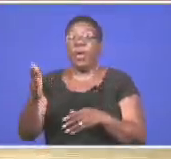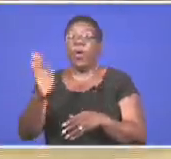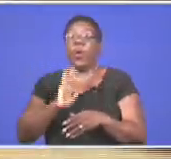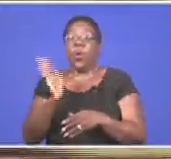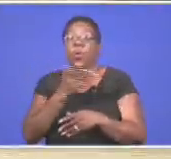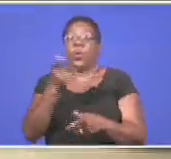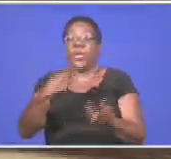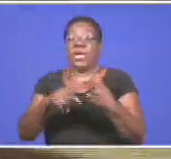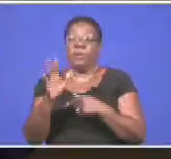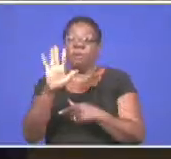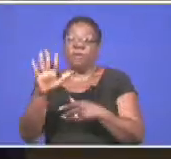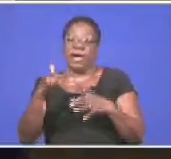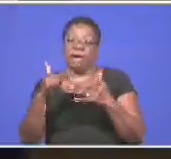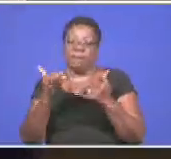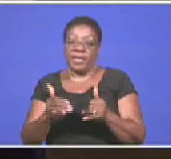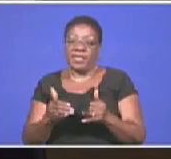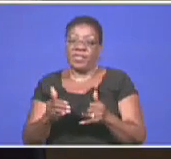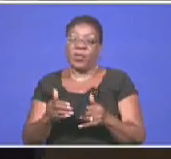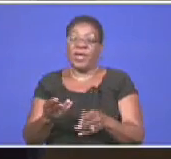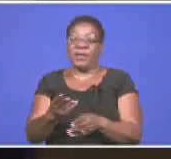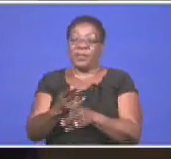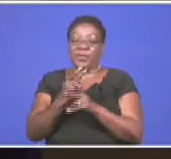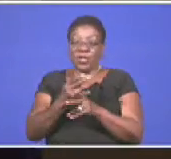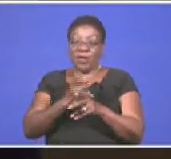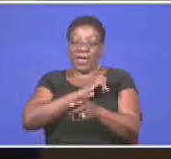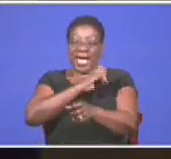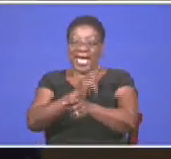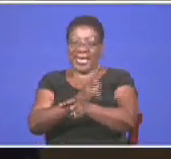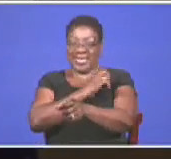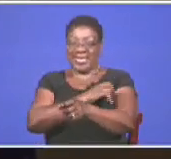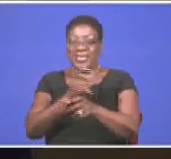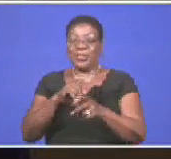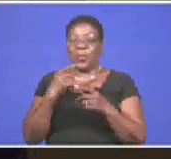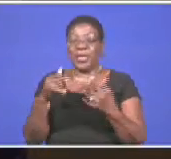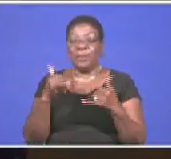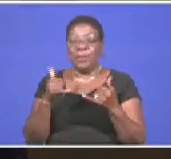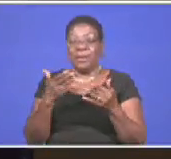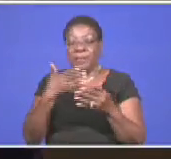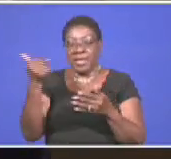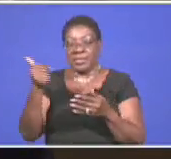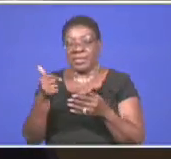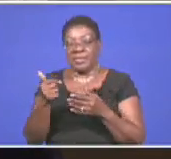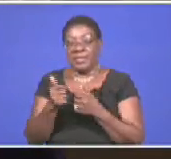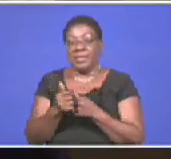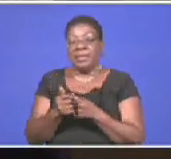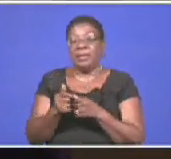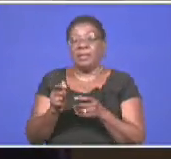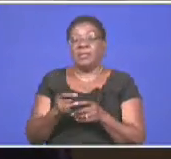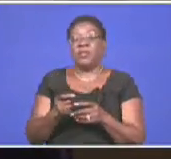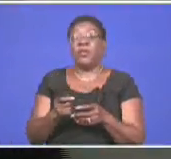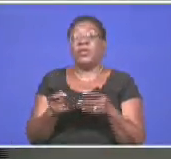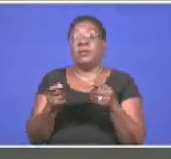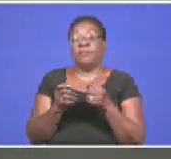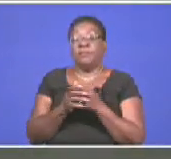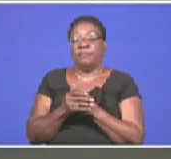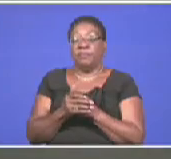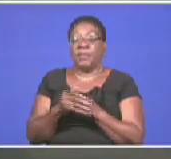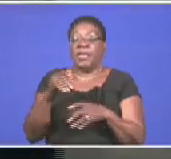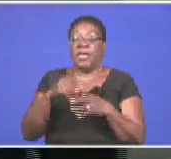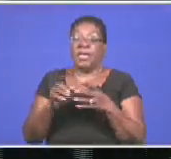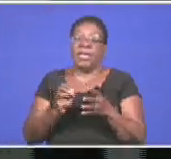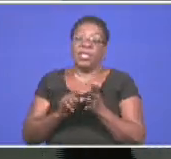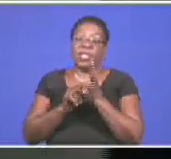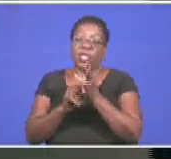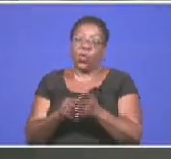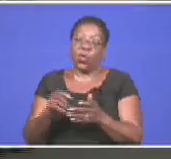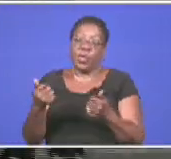play the best of our ability. If I didn't play senior basketball, I wouldn't have been able to go through the time and work on this court. In the feature game of